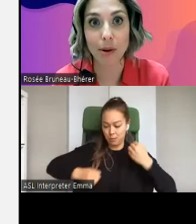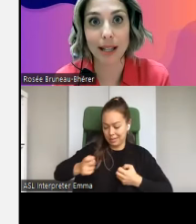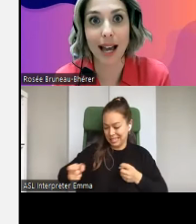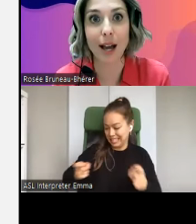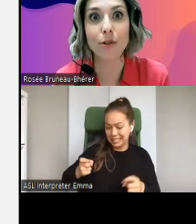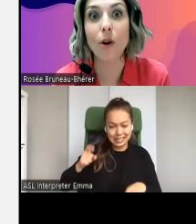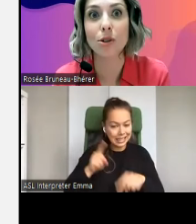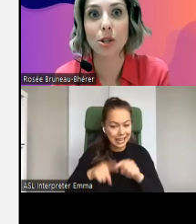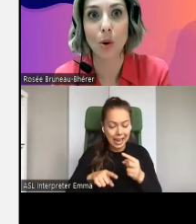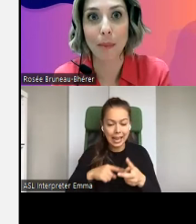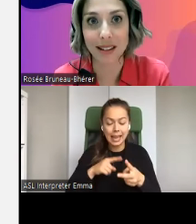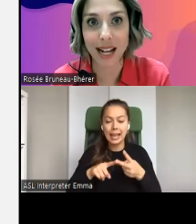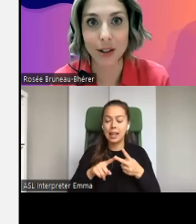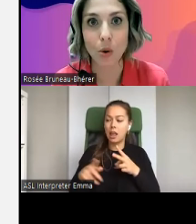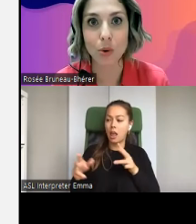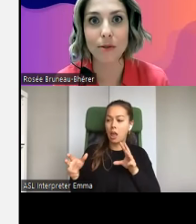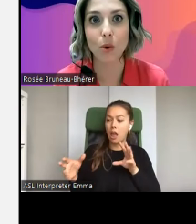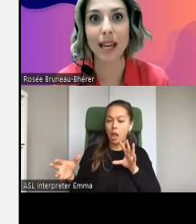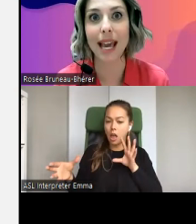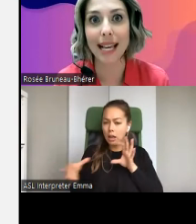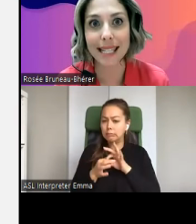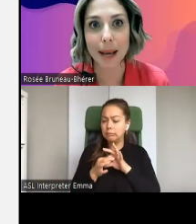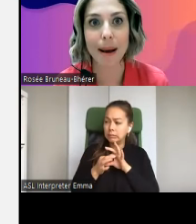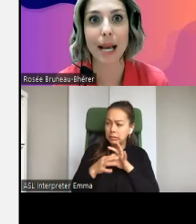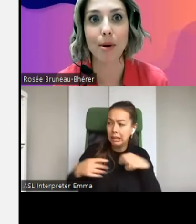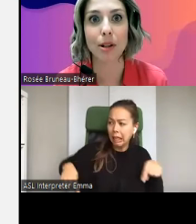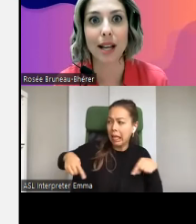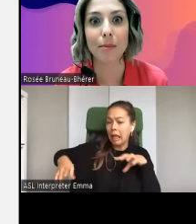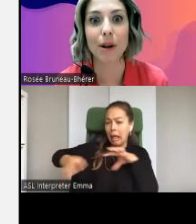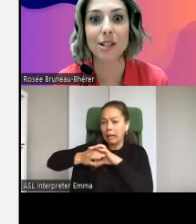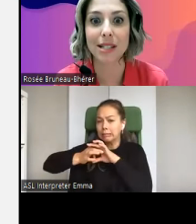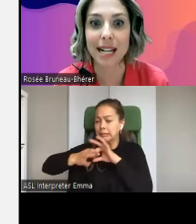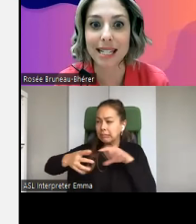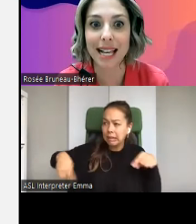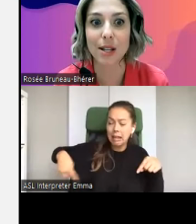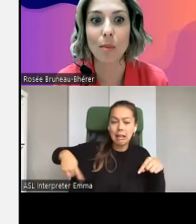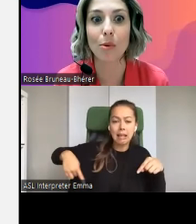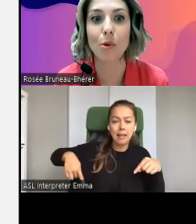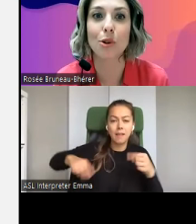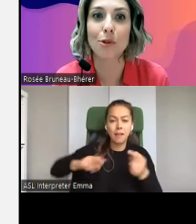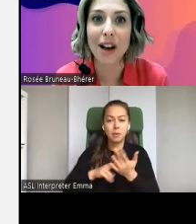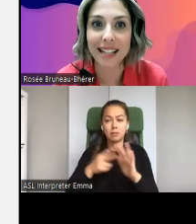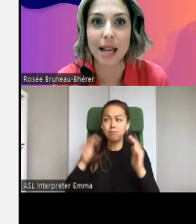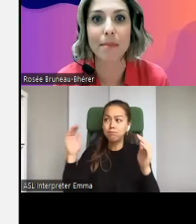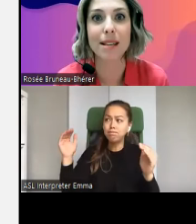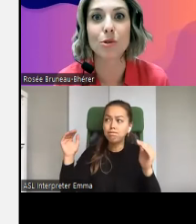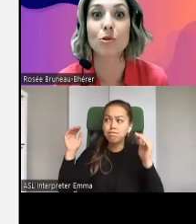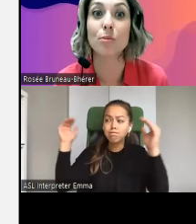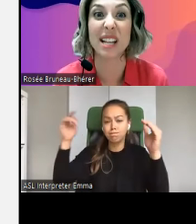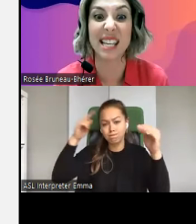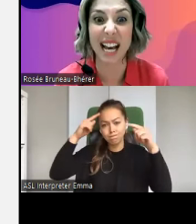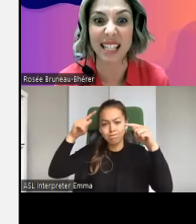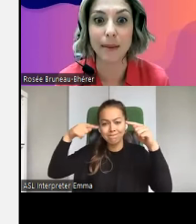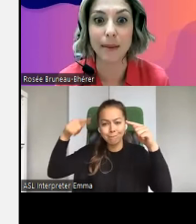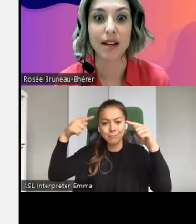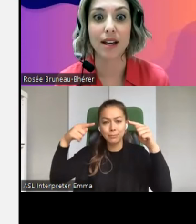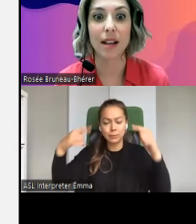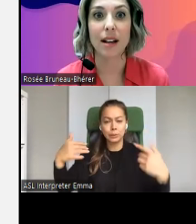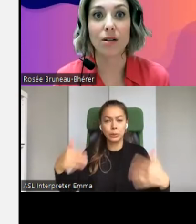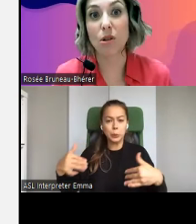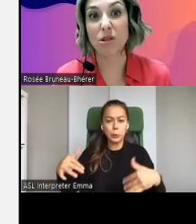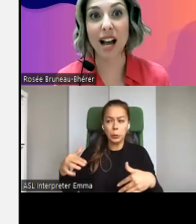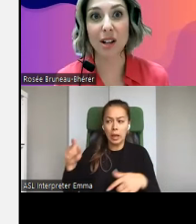that obviously impacts mentalization, which is a function of a high level function, which is extremely important for making